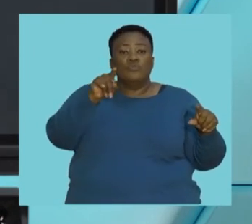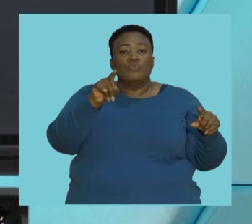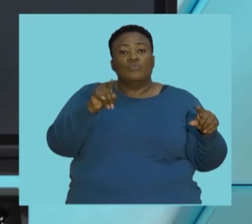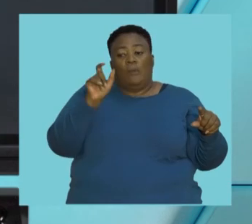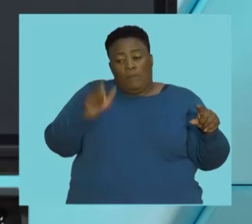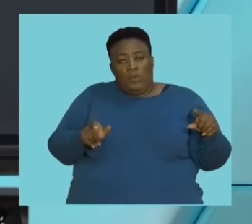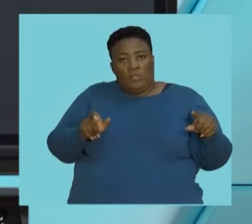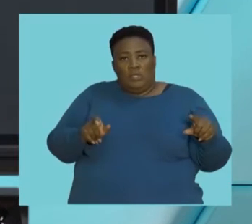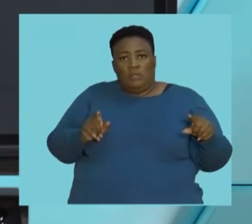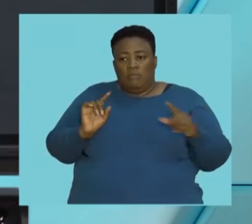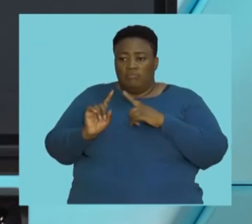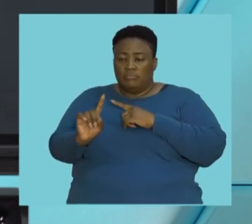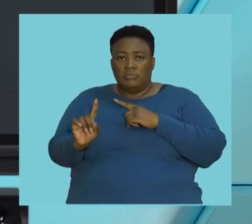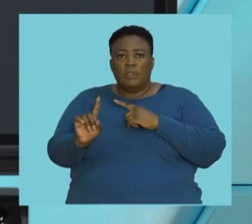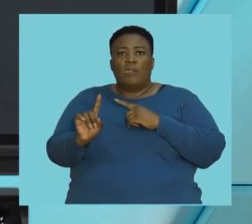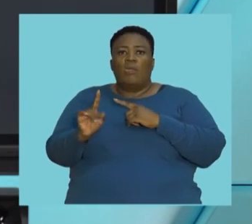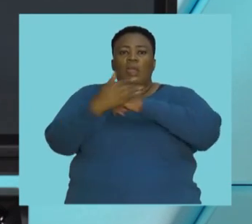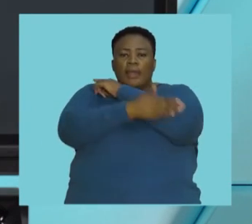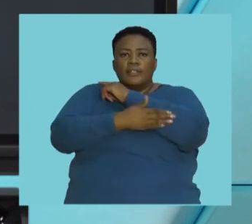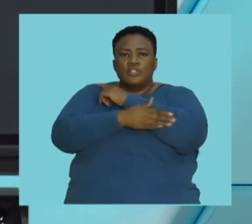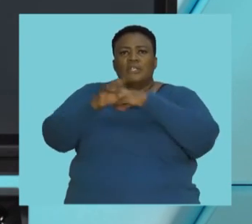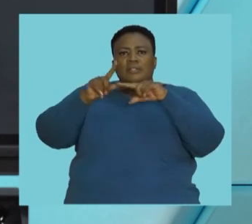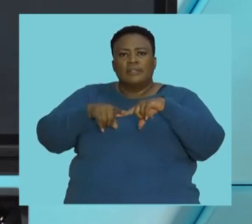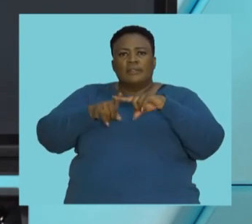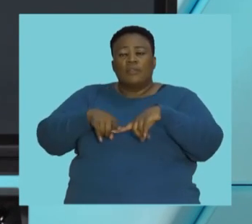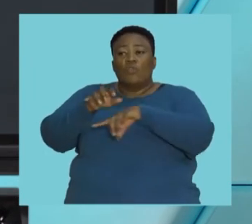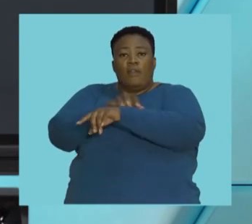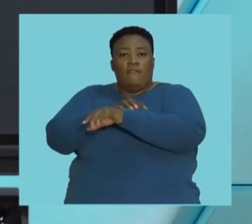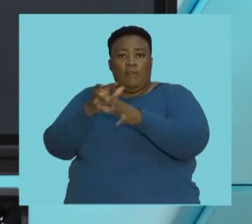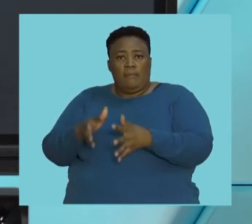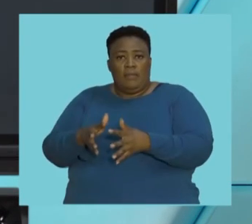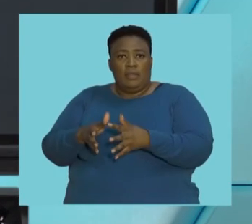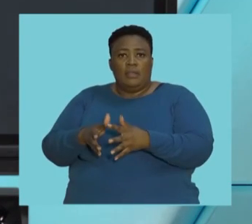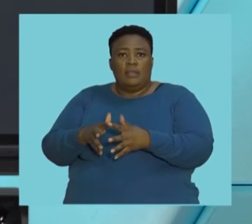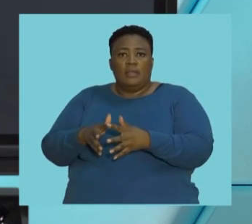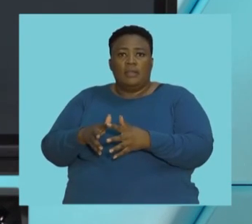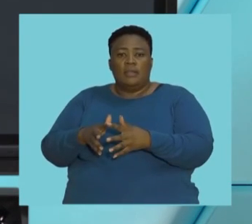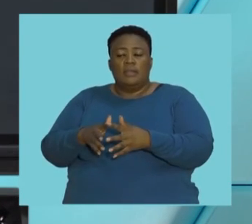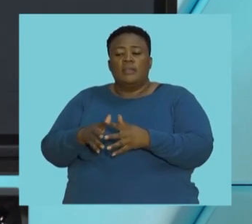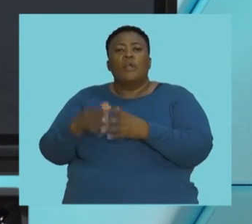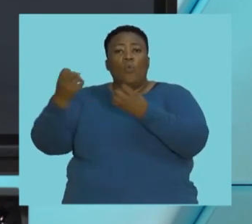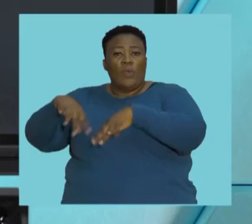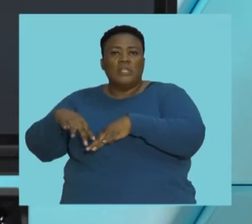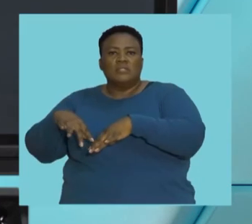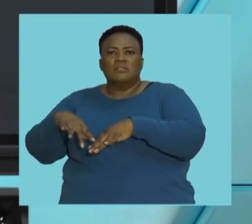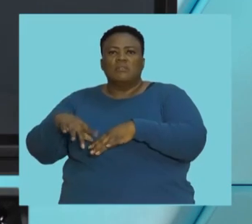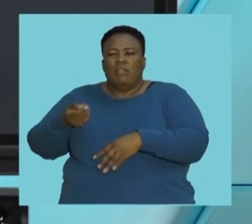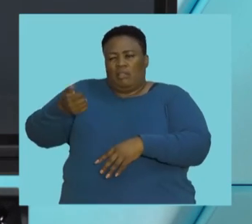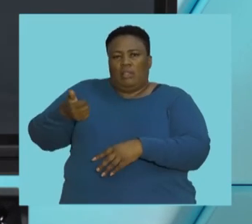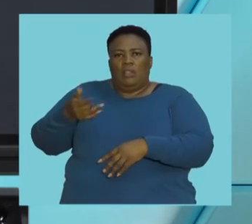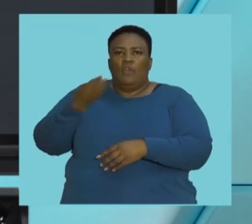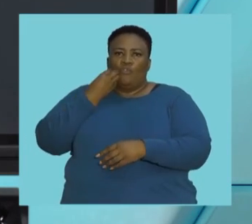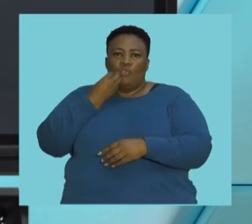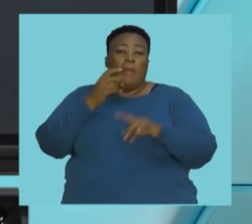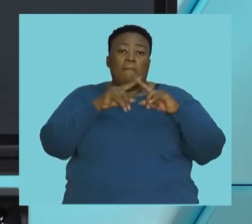that as a consumer market, countries that rely on subsistence farming tend to waste